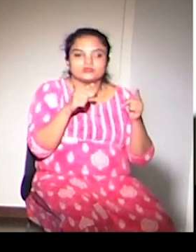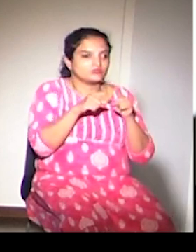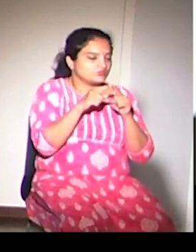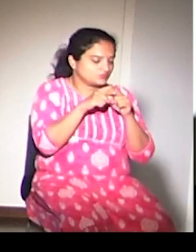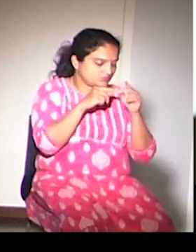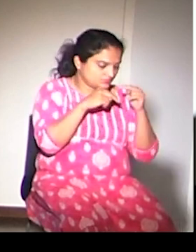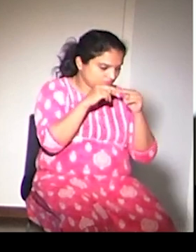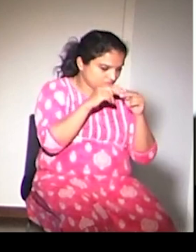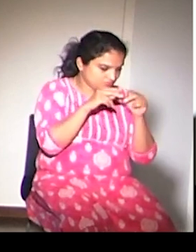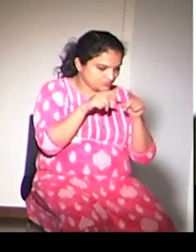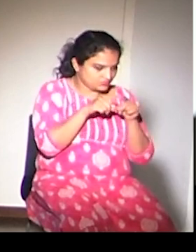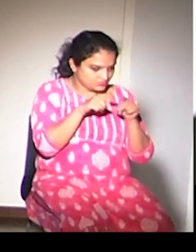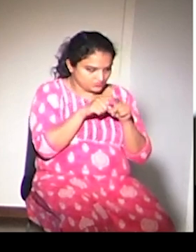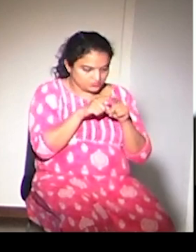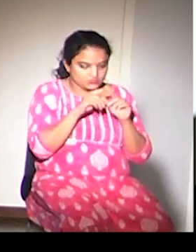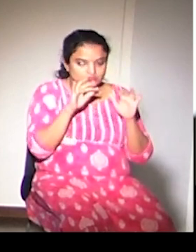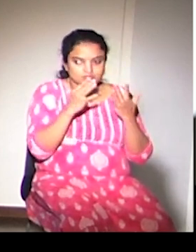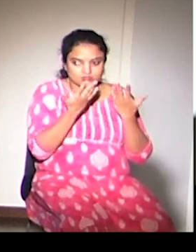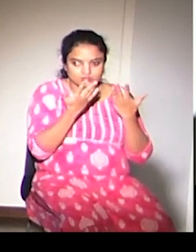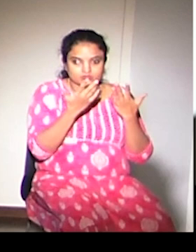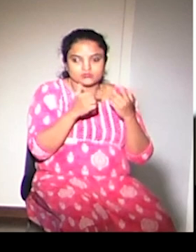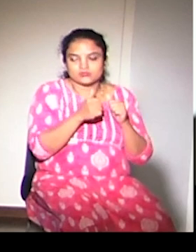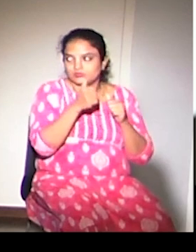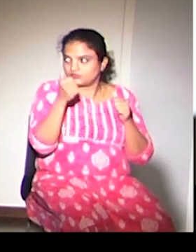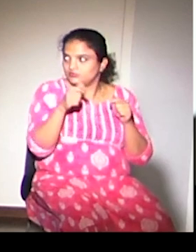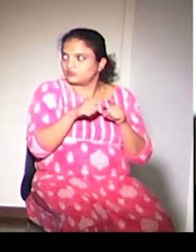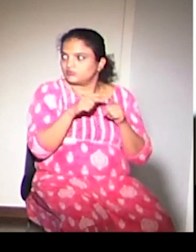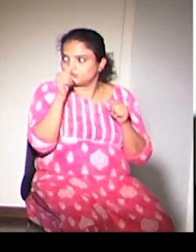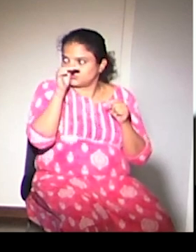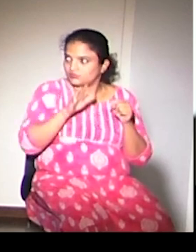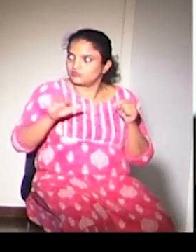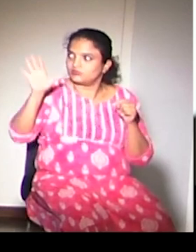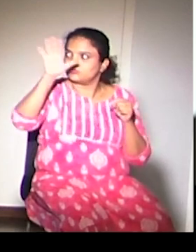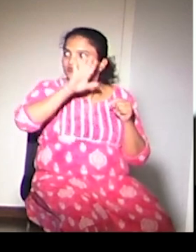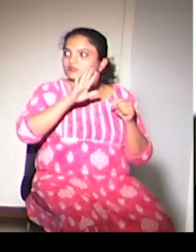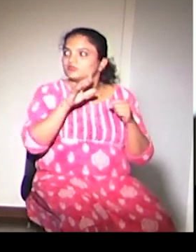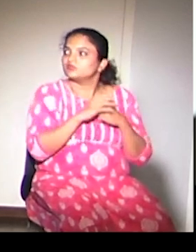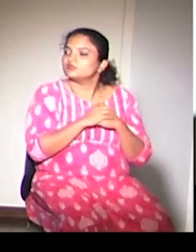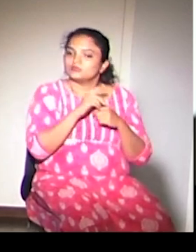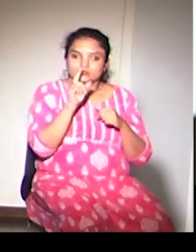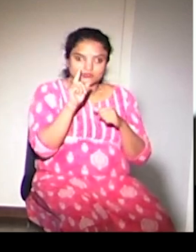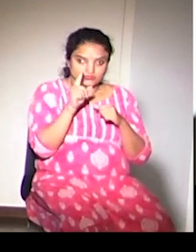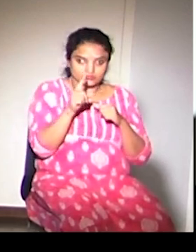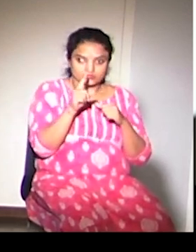and places outside, just outside modern India.